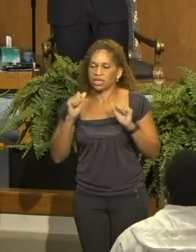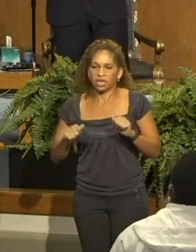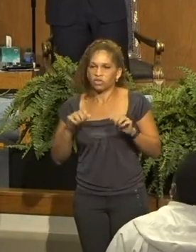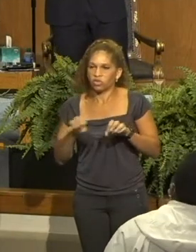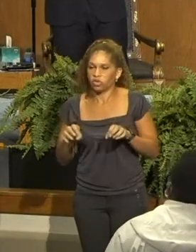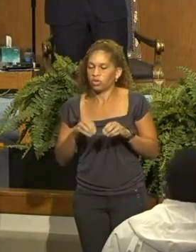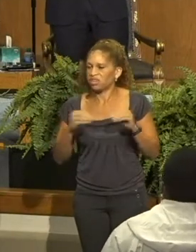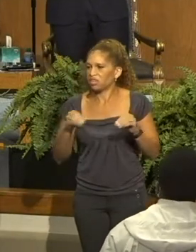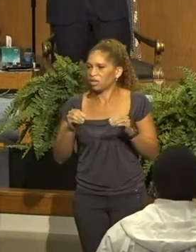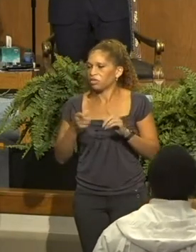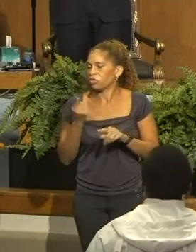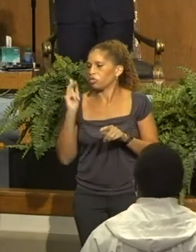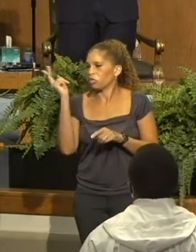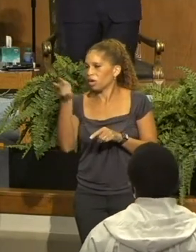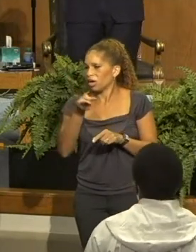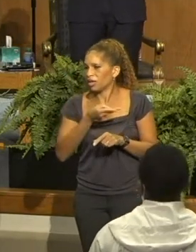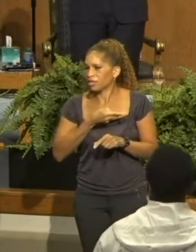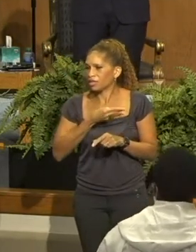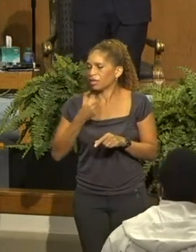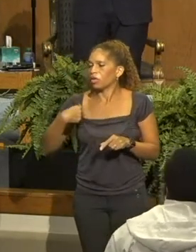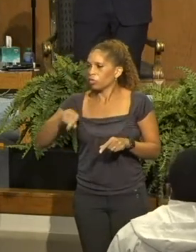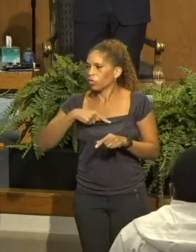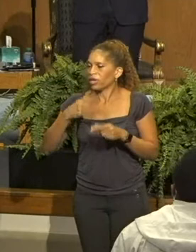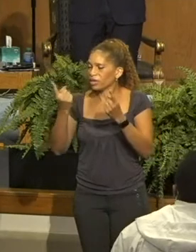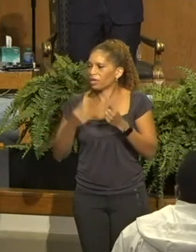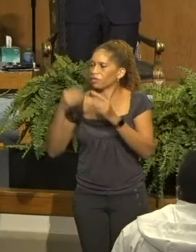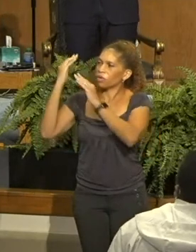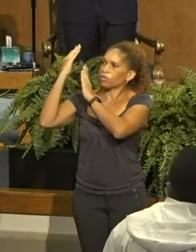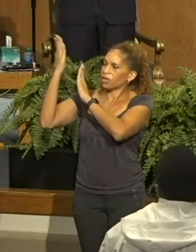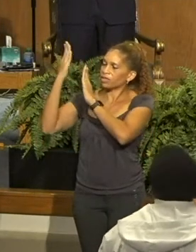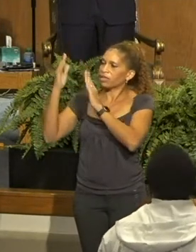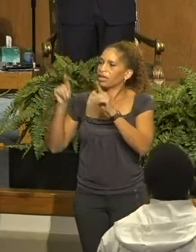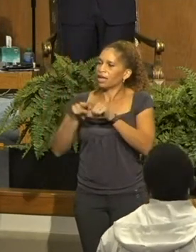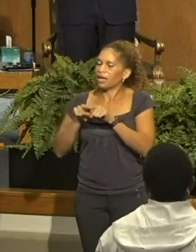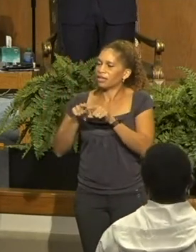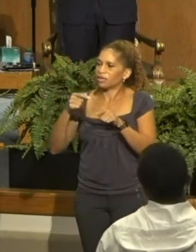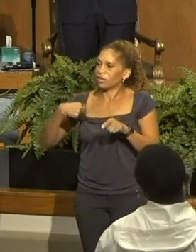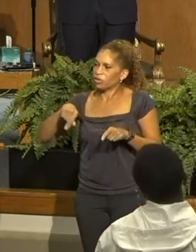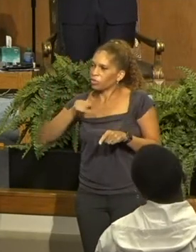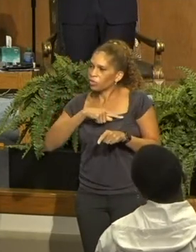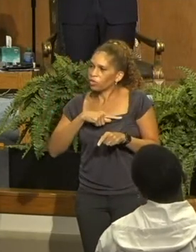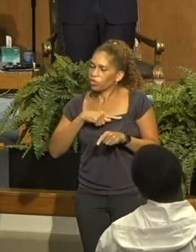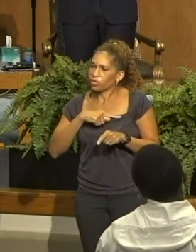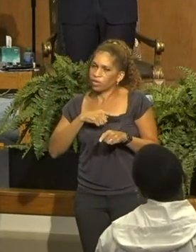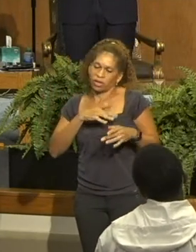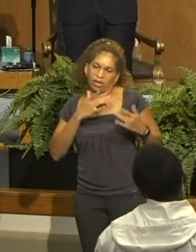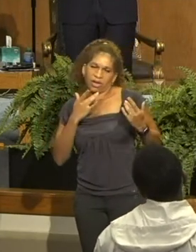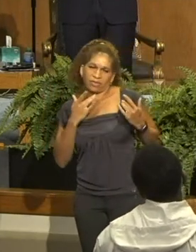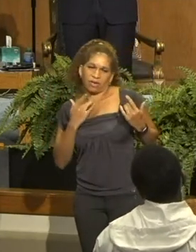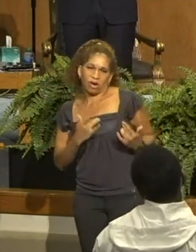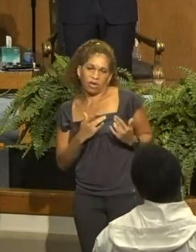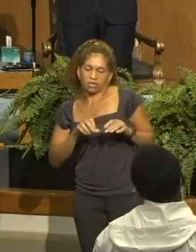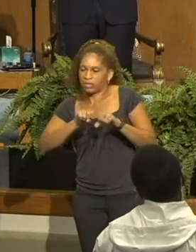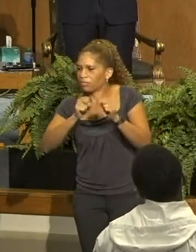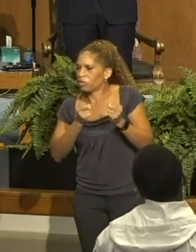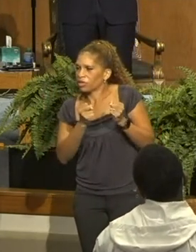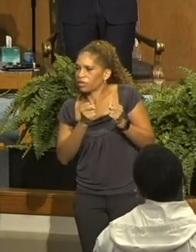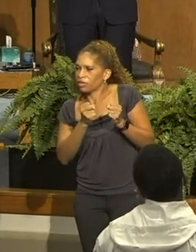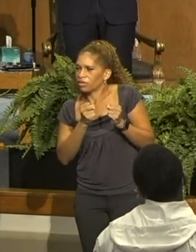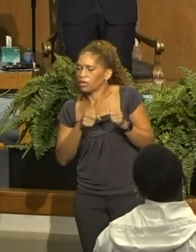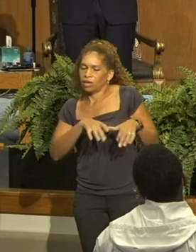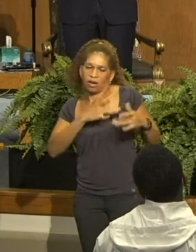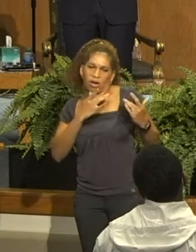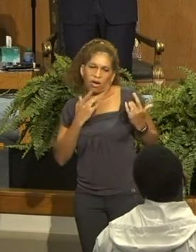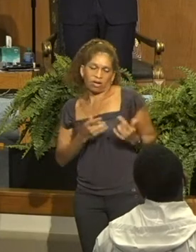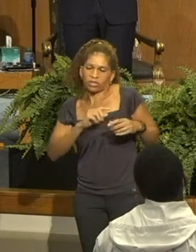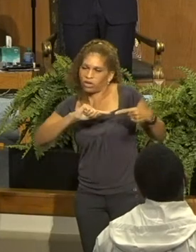with that rejoicing faith, today we come into your presence as people of God, with hearts that have been broken, hearts